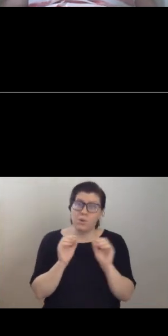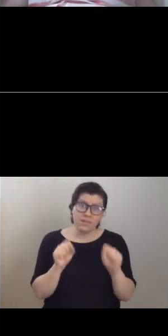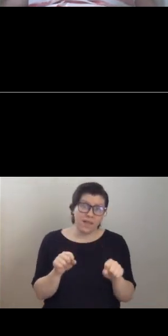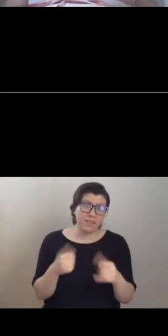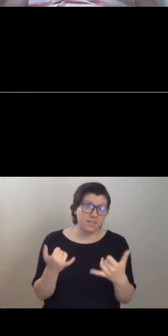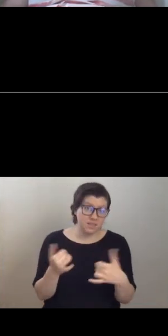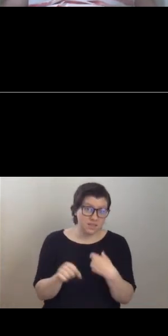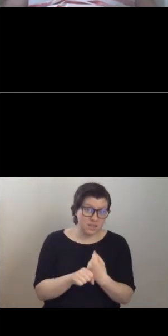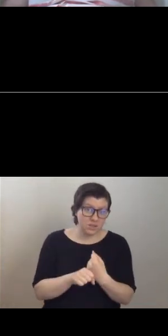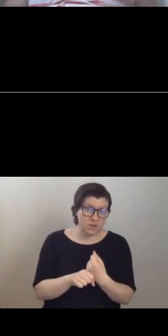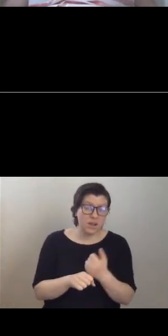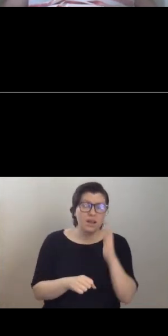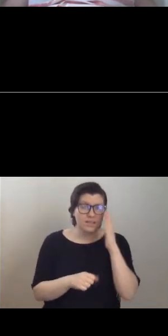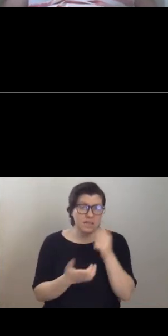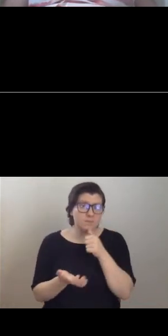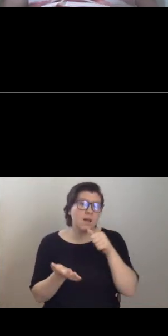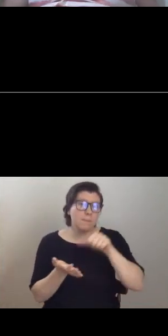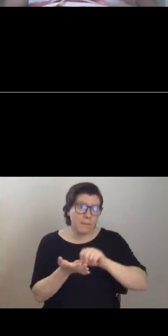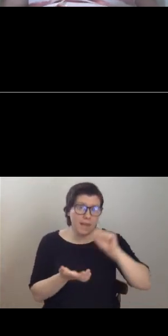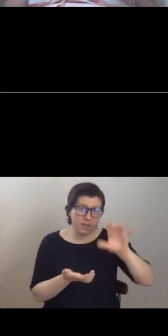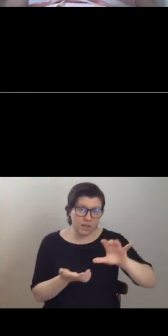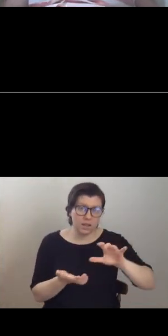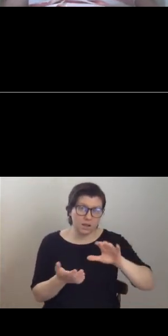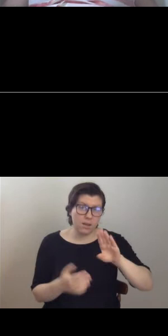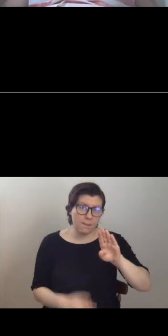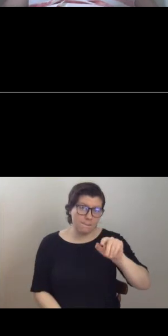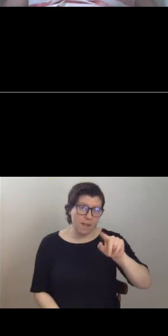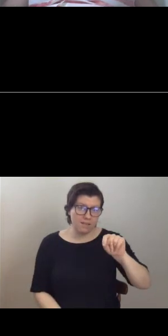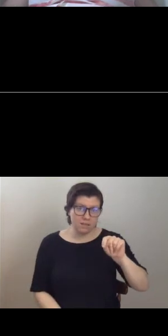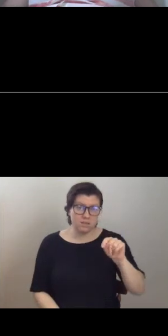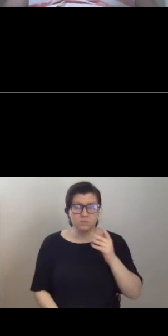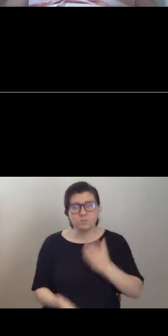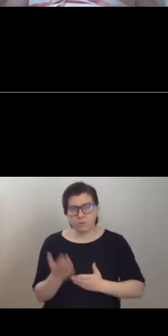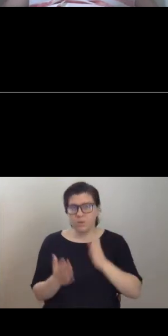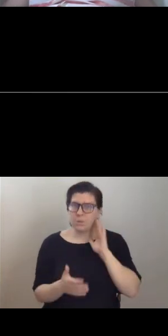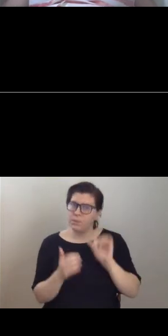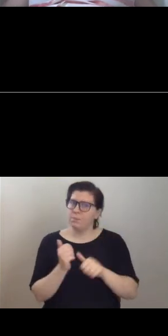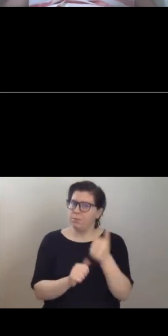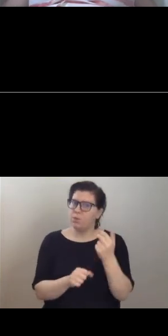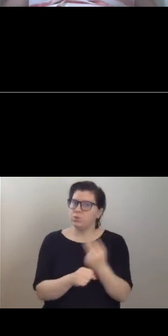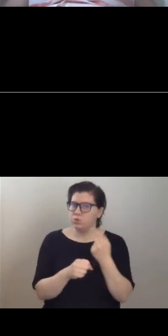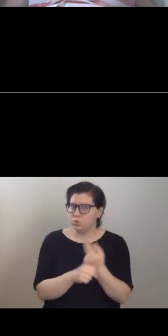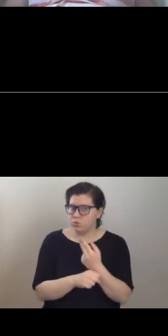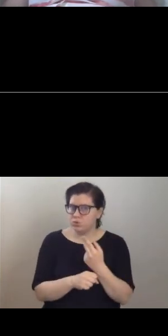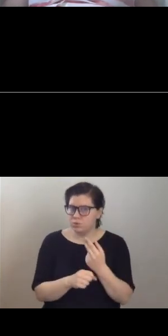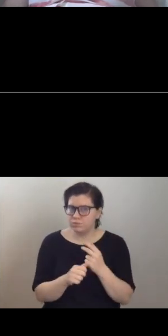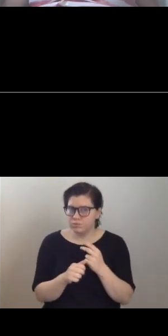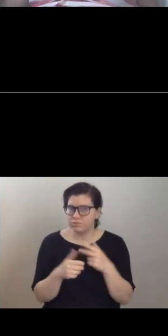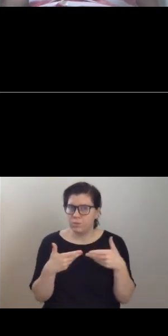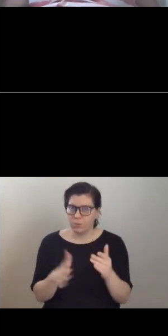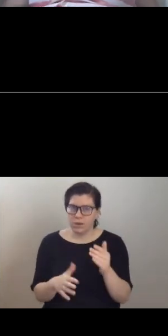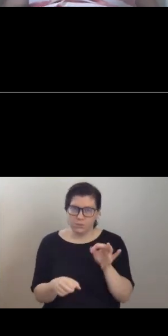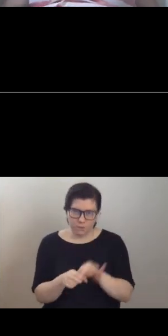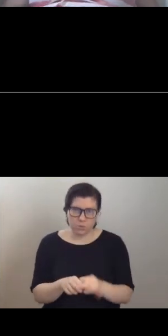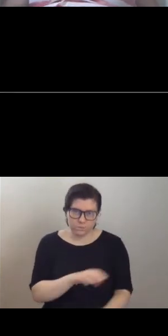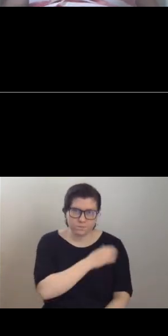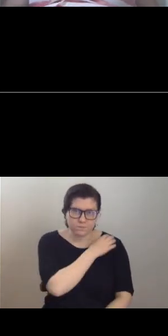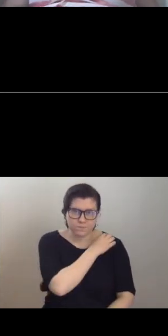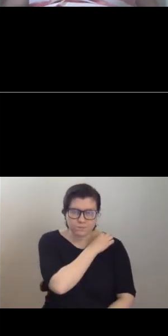seems mail-in ballots will be probably the most used way to vote. Um,